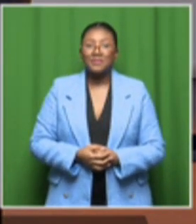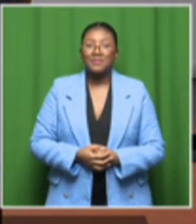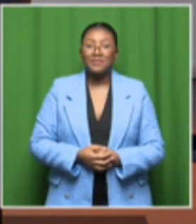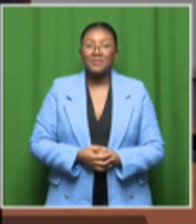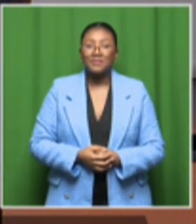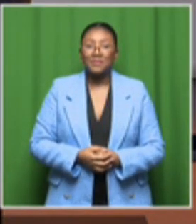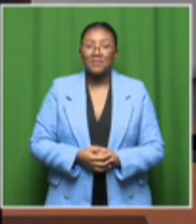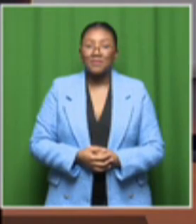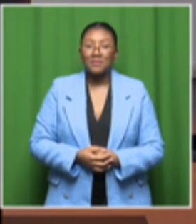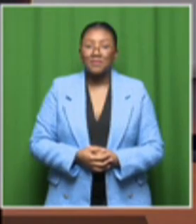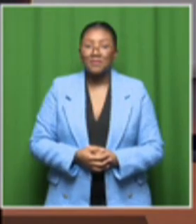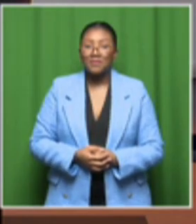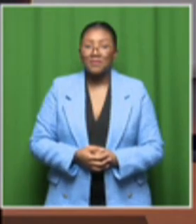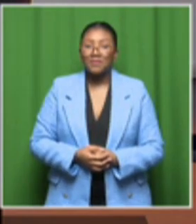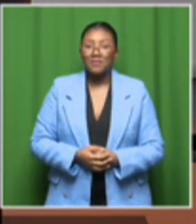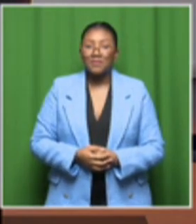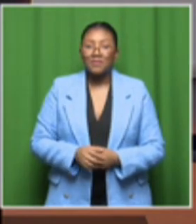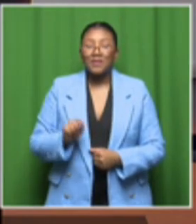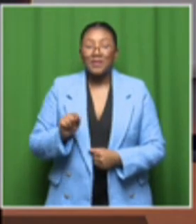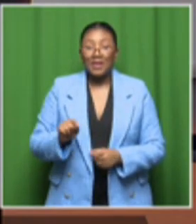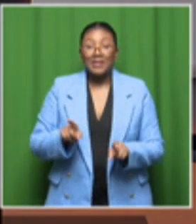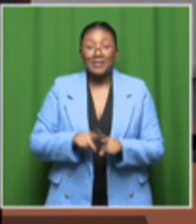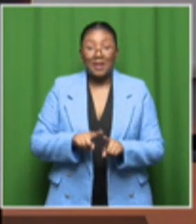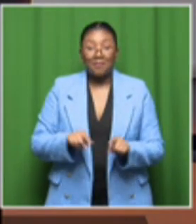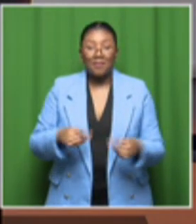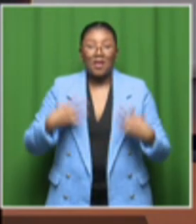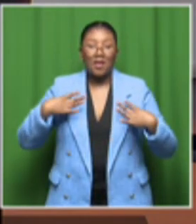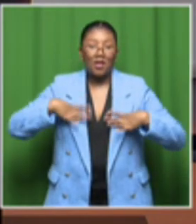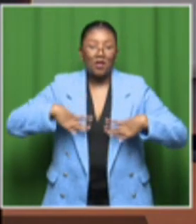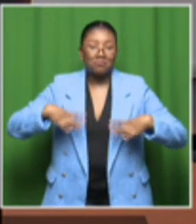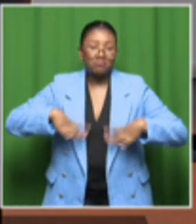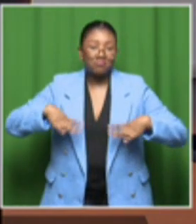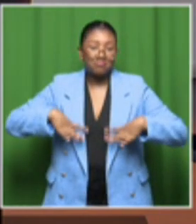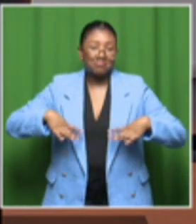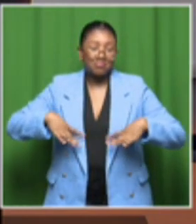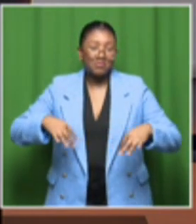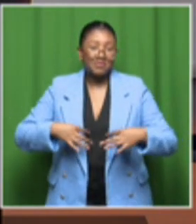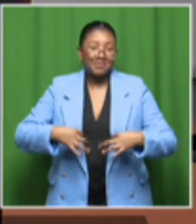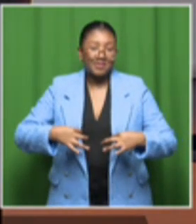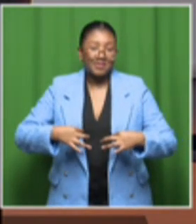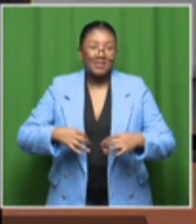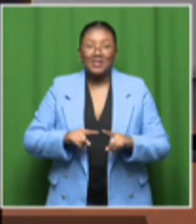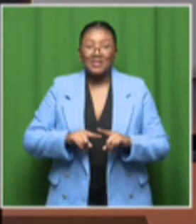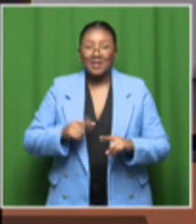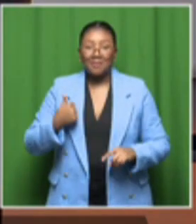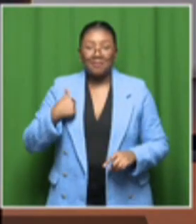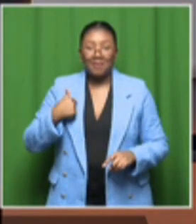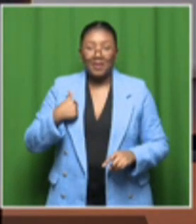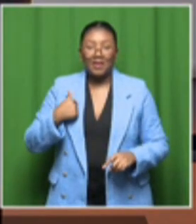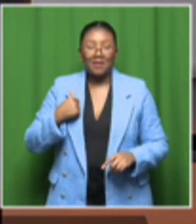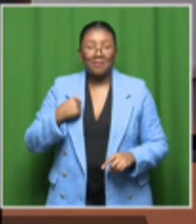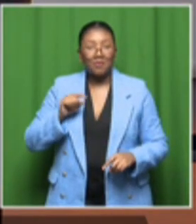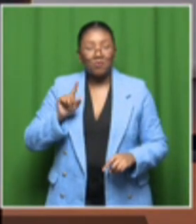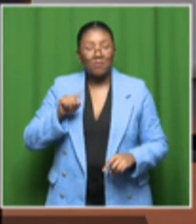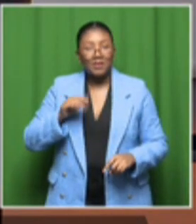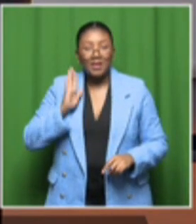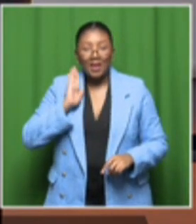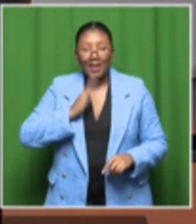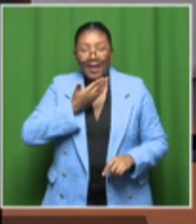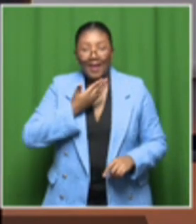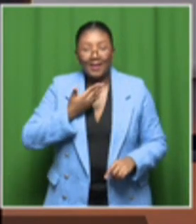want to bring the chat of the merch. Yeah, know. okay, sure. So be kind to this art. Be kind to this art, but then at the back it has Kids